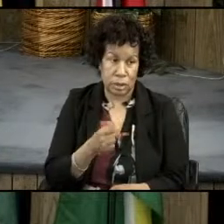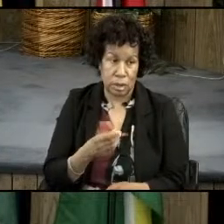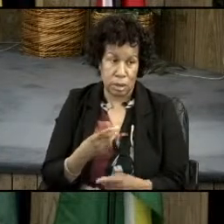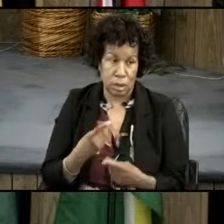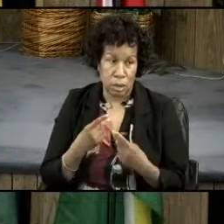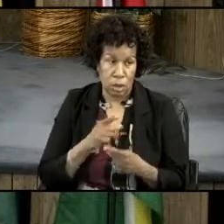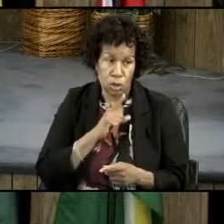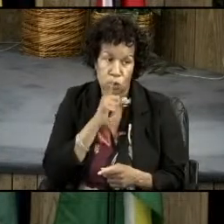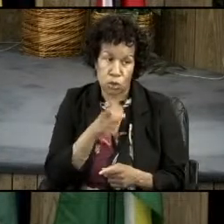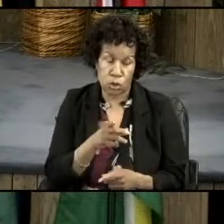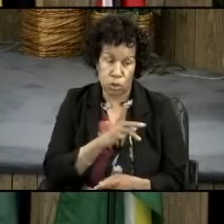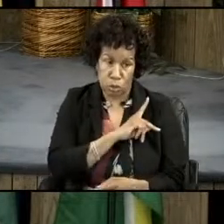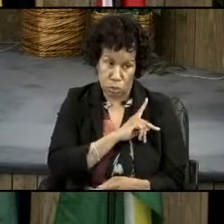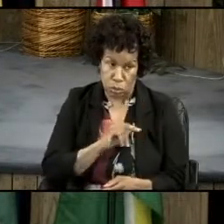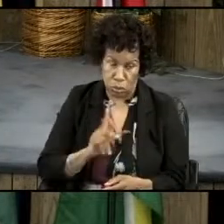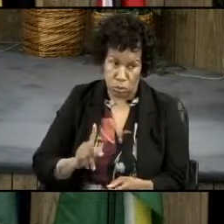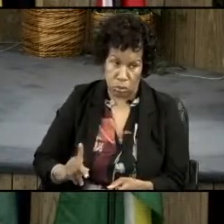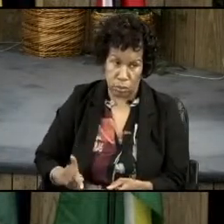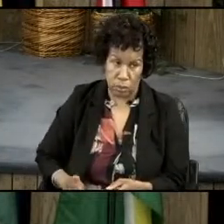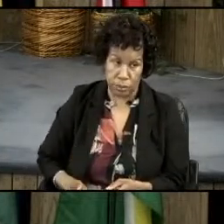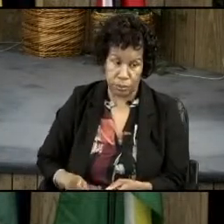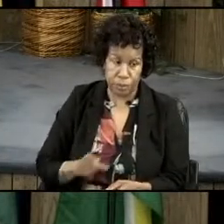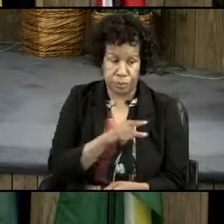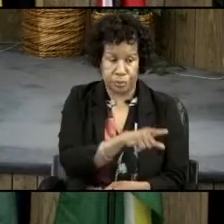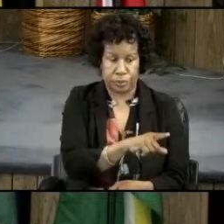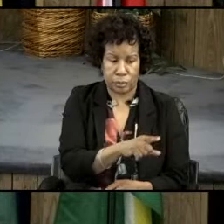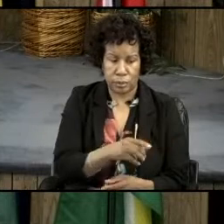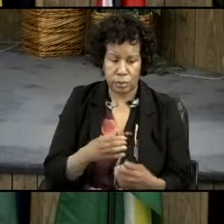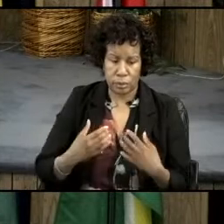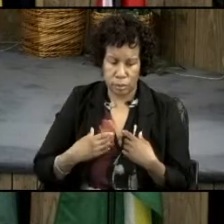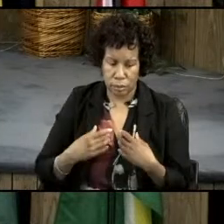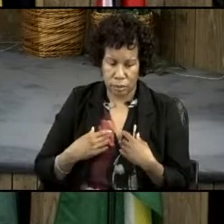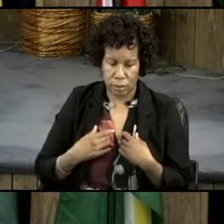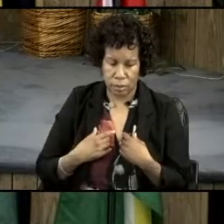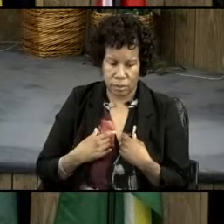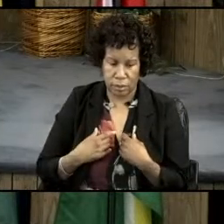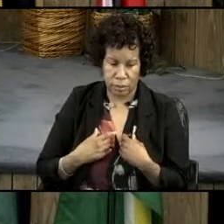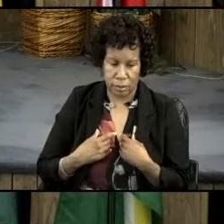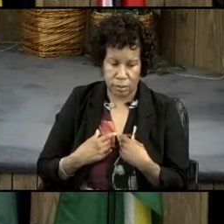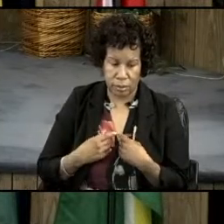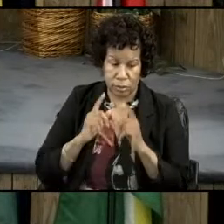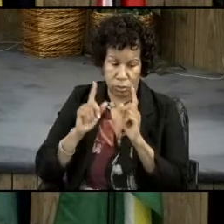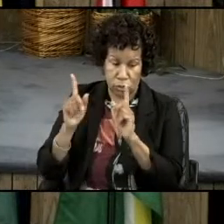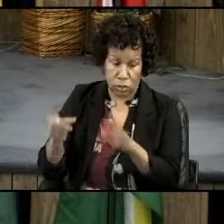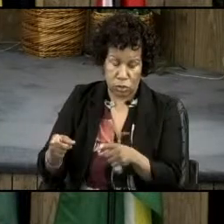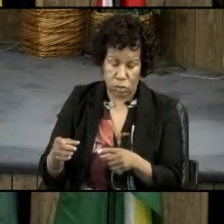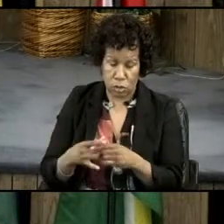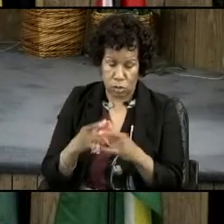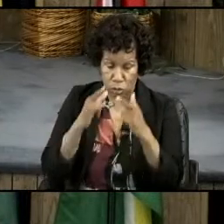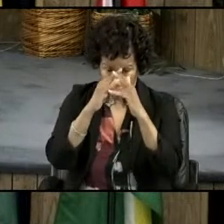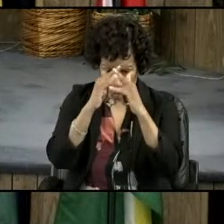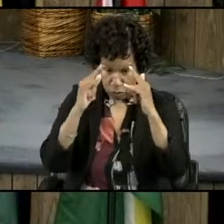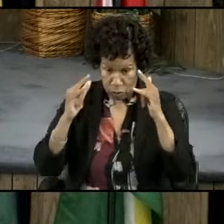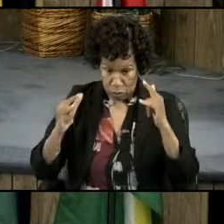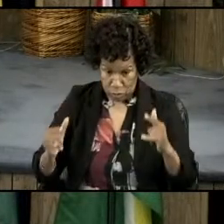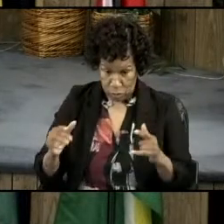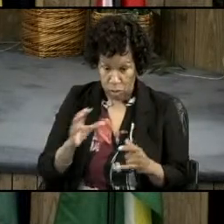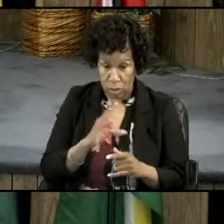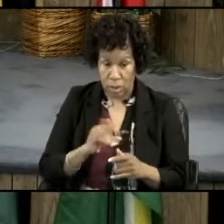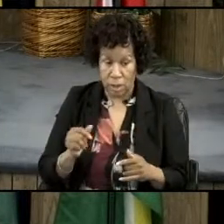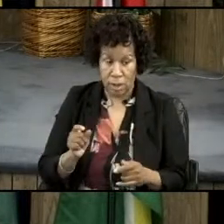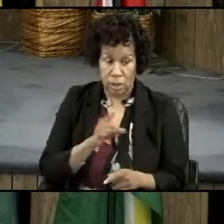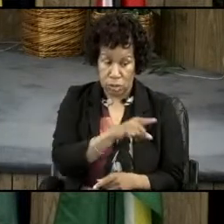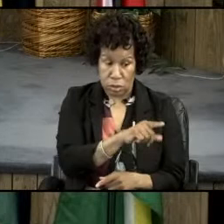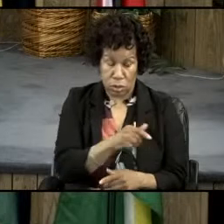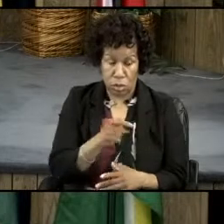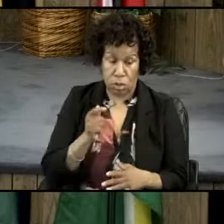to fight Goliath. And yet Saul has retired to his tent and he won't come outside. He's